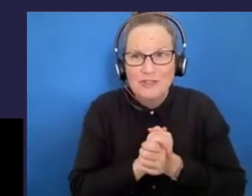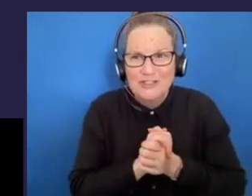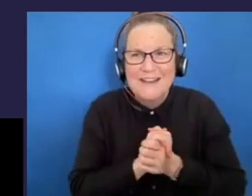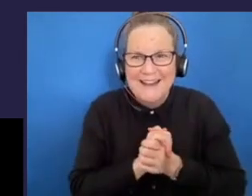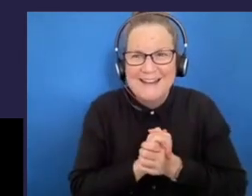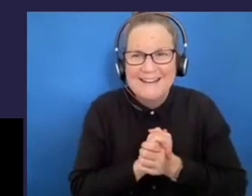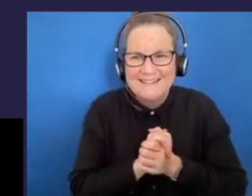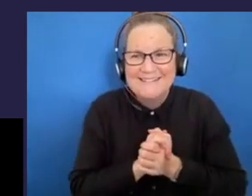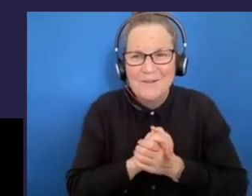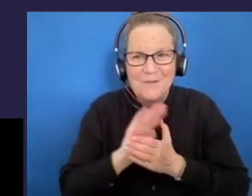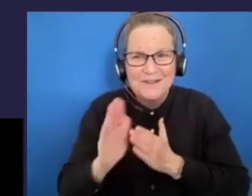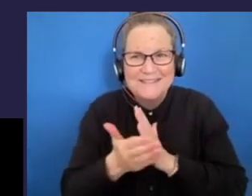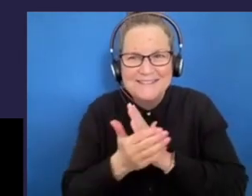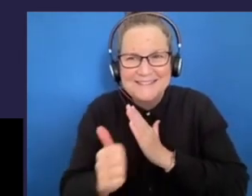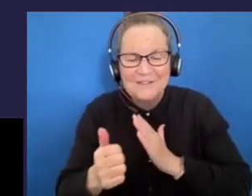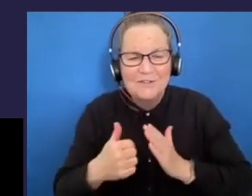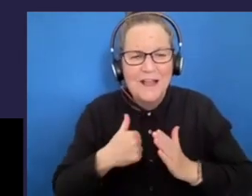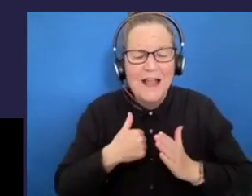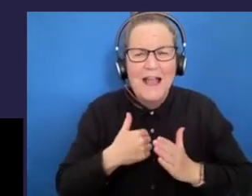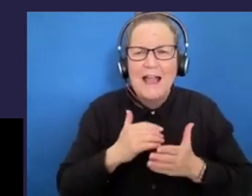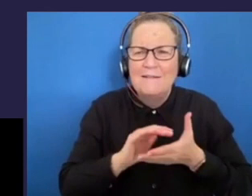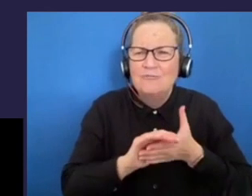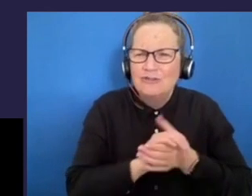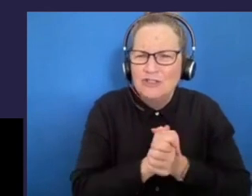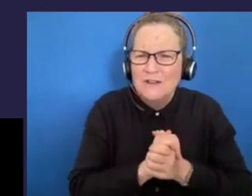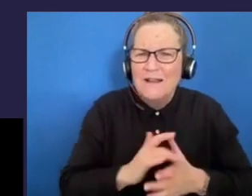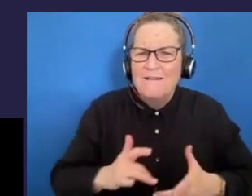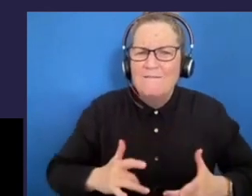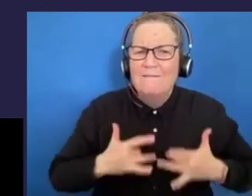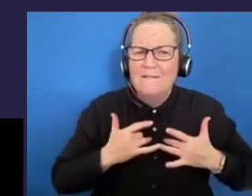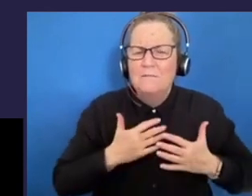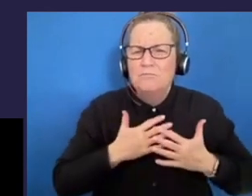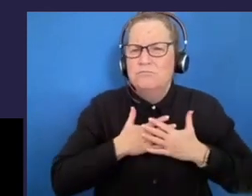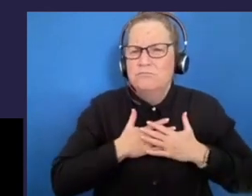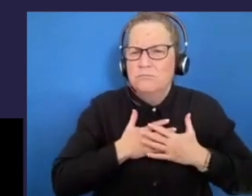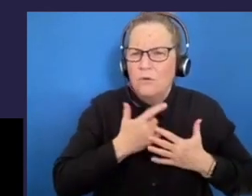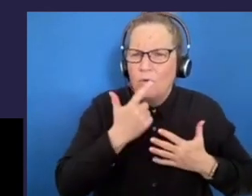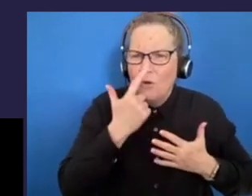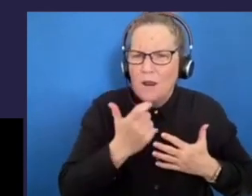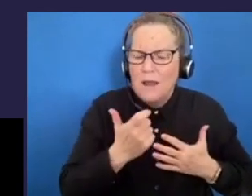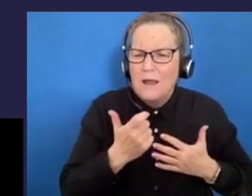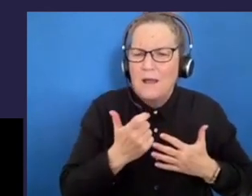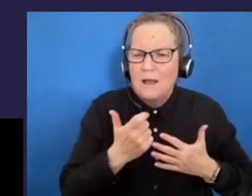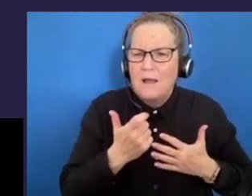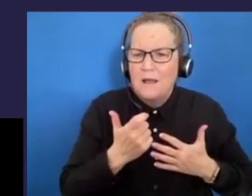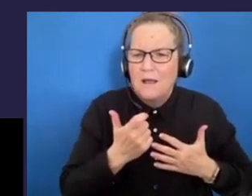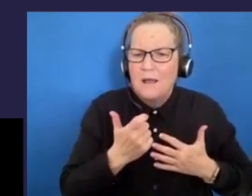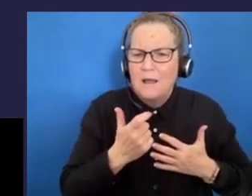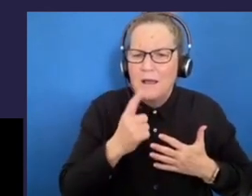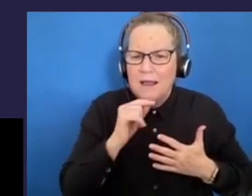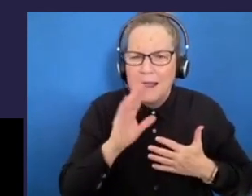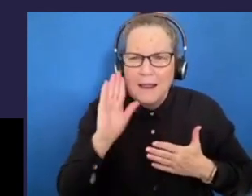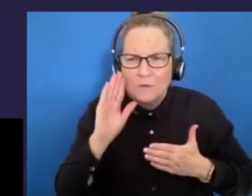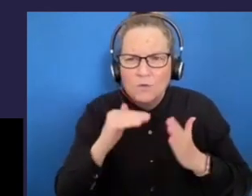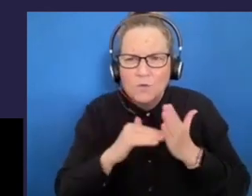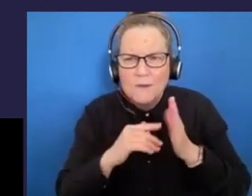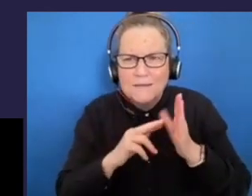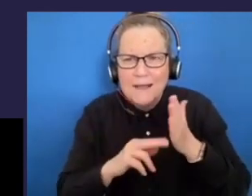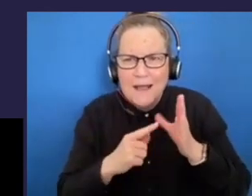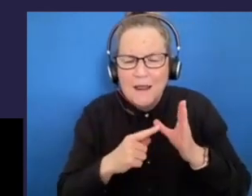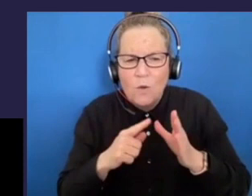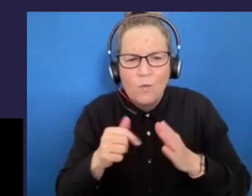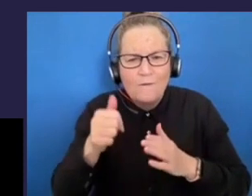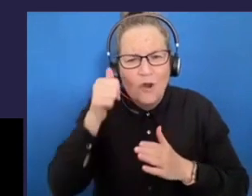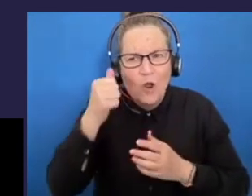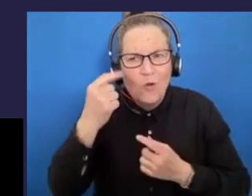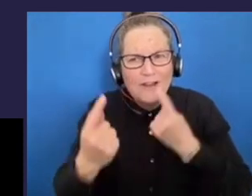also appreciative and honored to be with you right after being able to hear Zaina. And we've known each other for